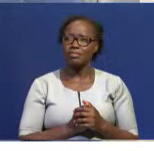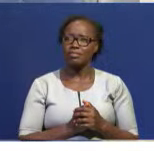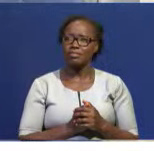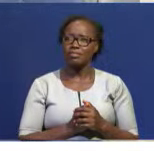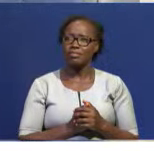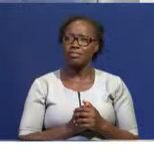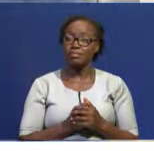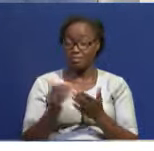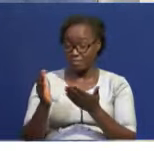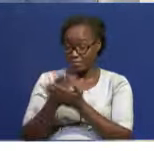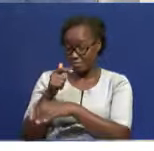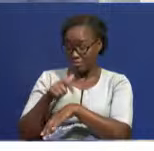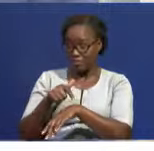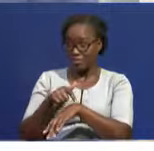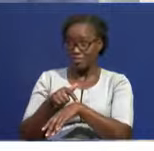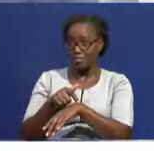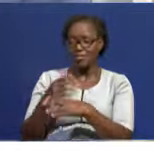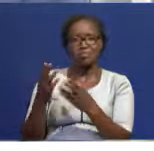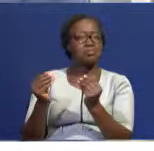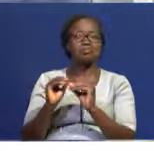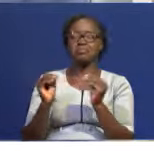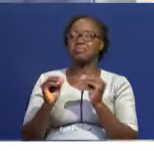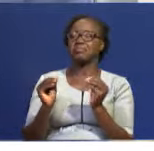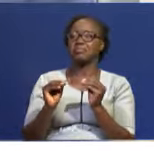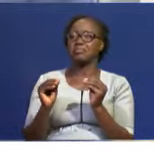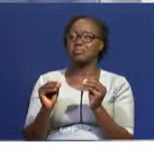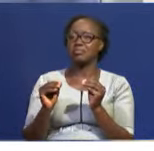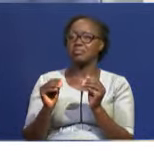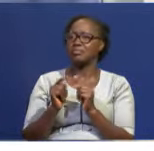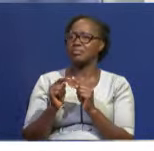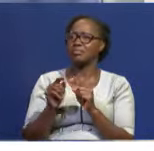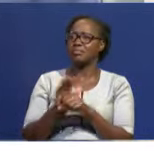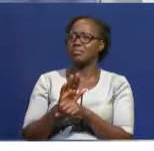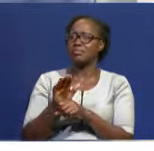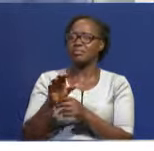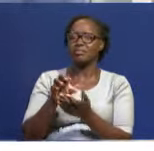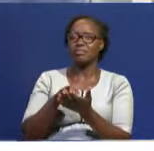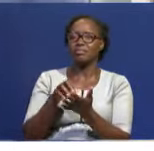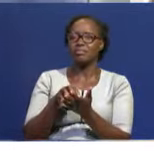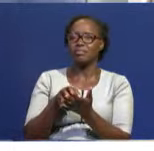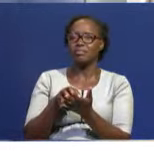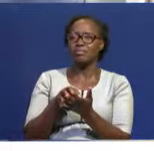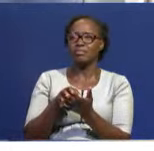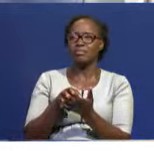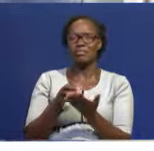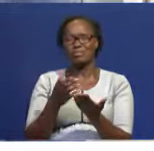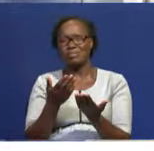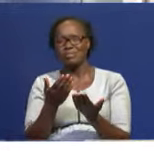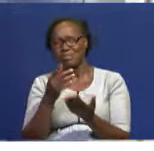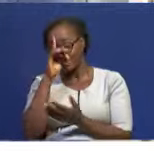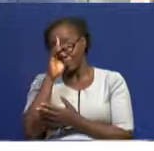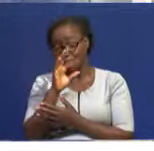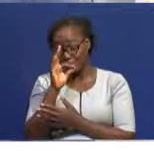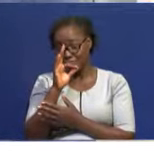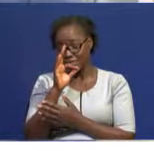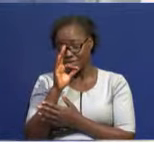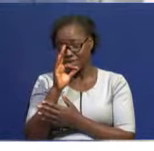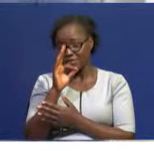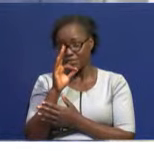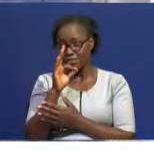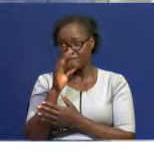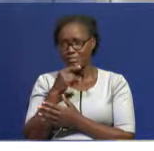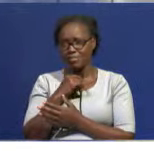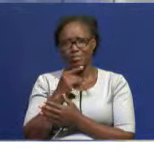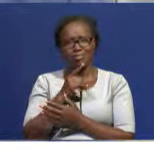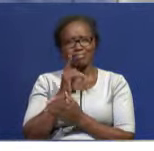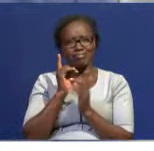It is going to take us some time. It's not easy. It's very painful. The situation is wanting. I've been going